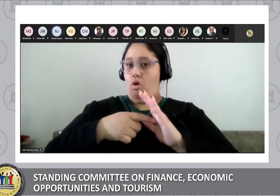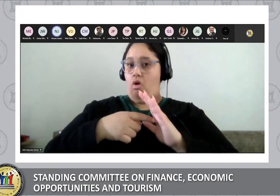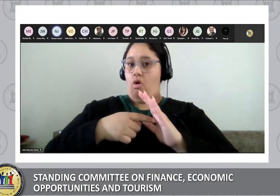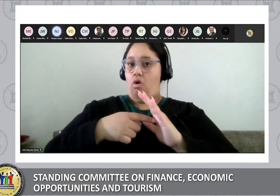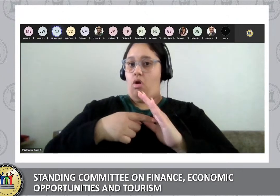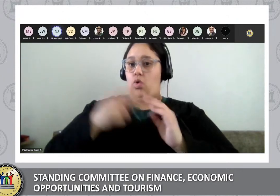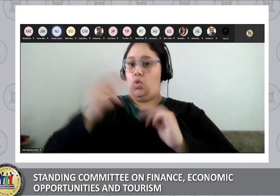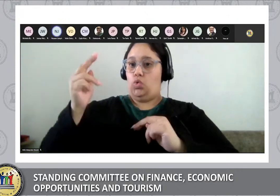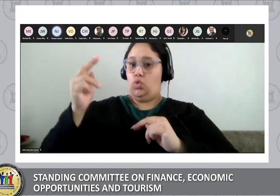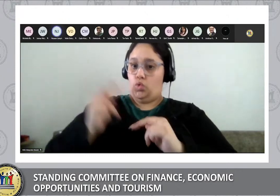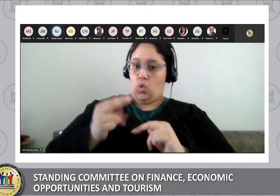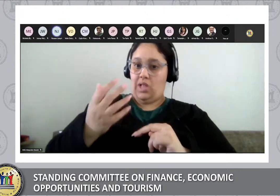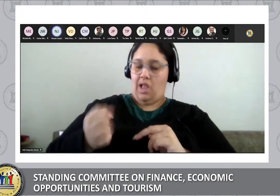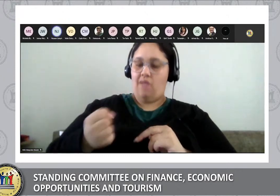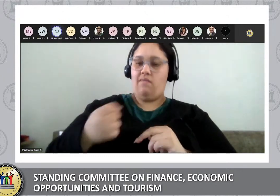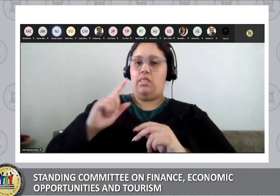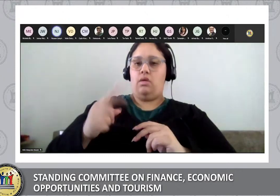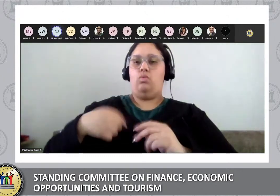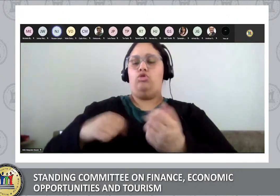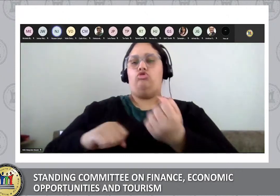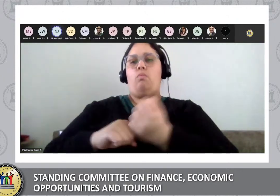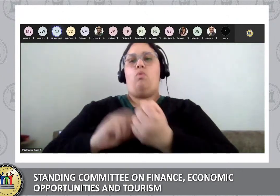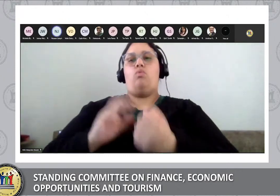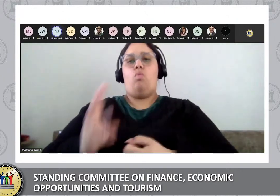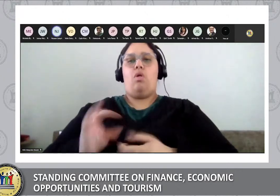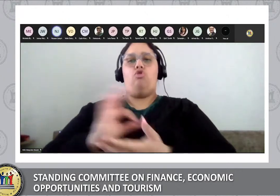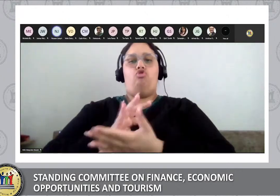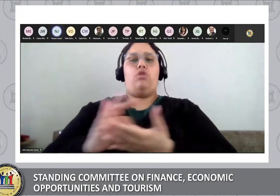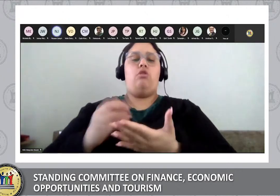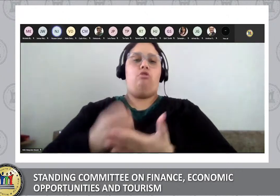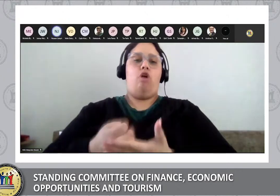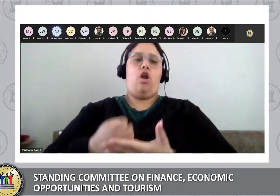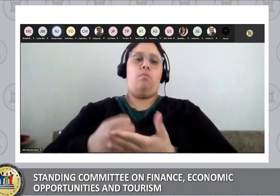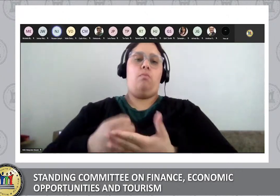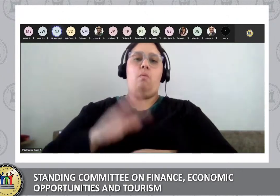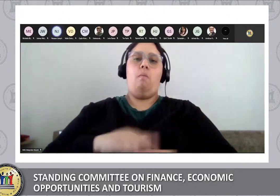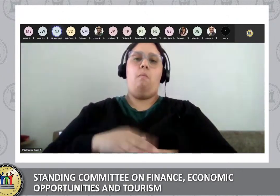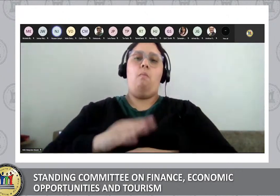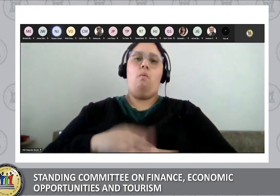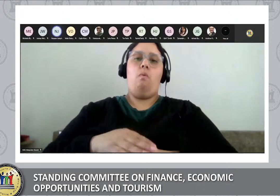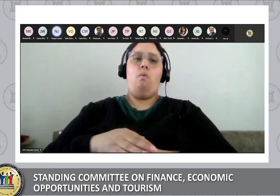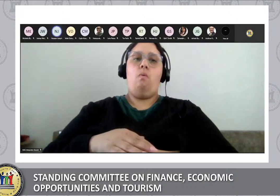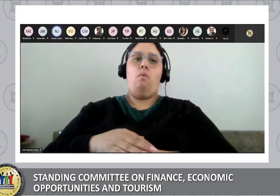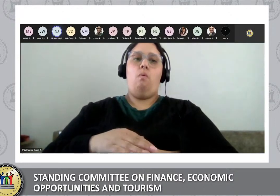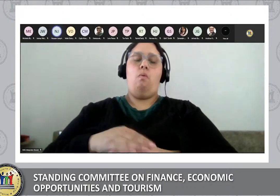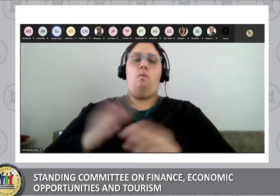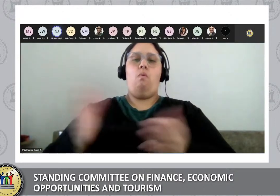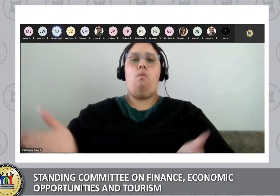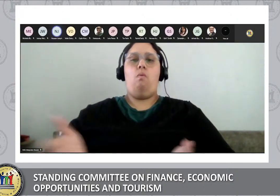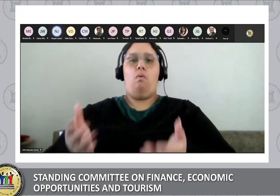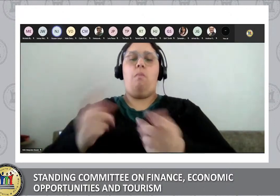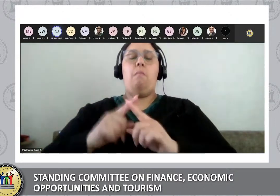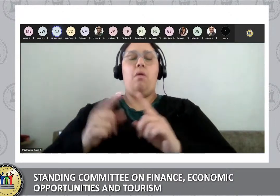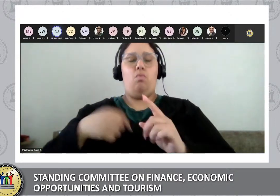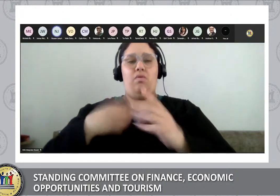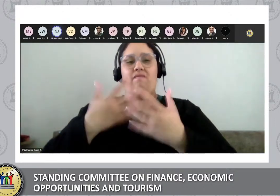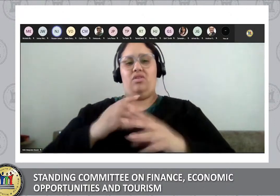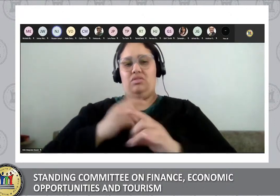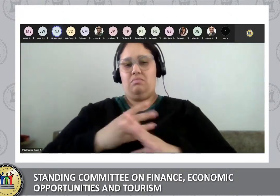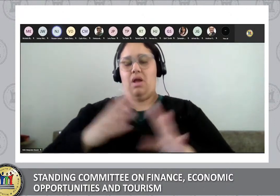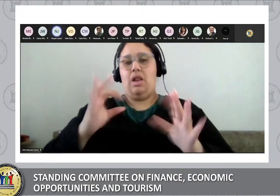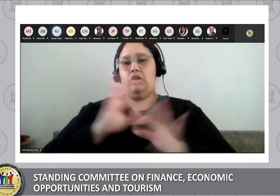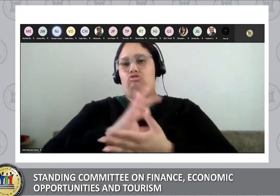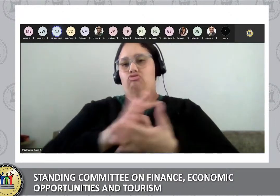demand is much shorter, we will then support the green economy with more gusto than what we have. We have, however, piloted these